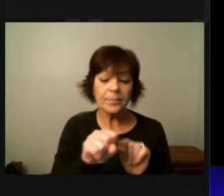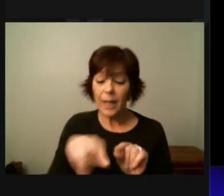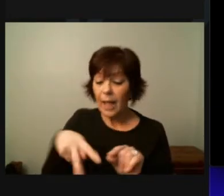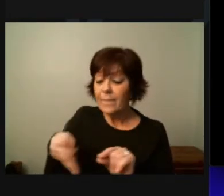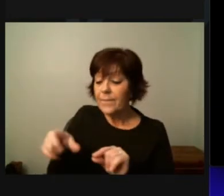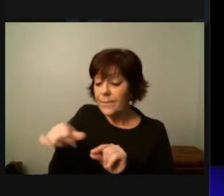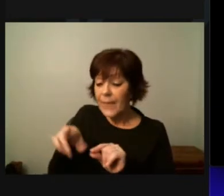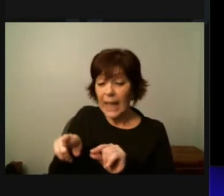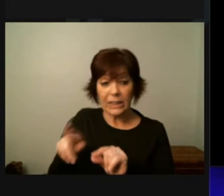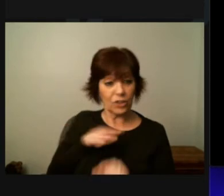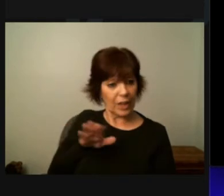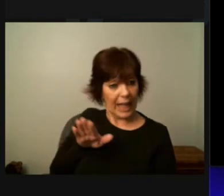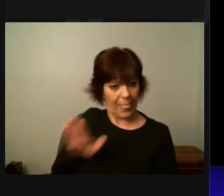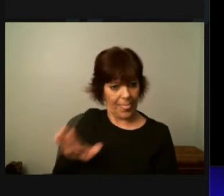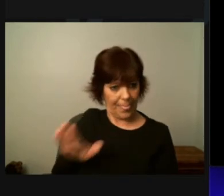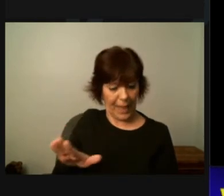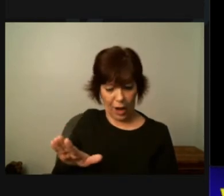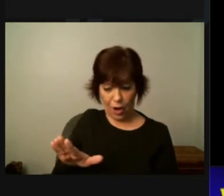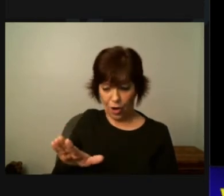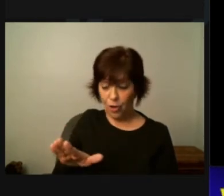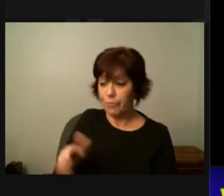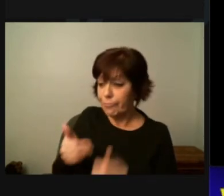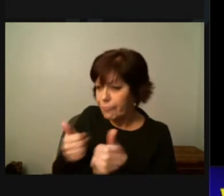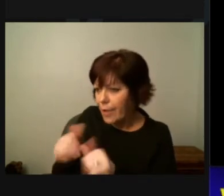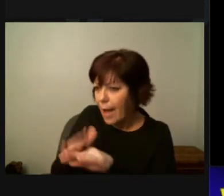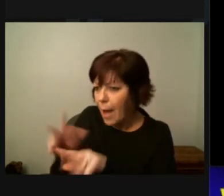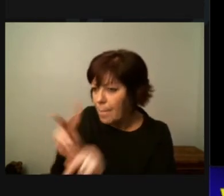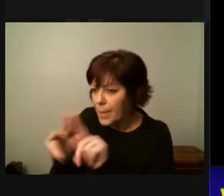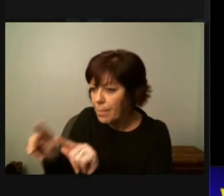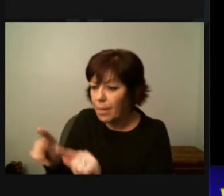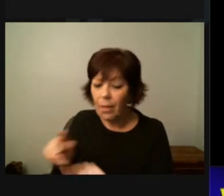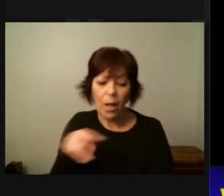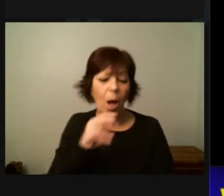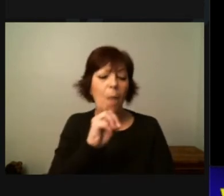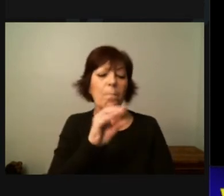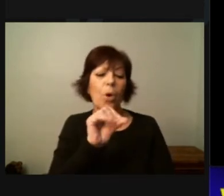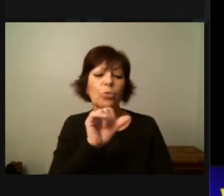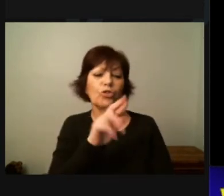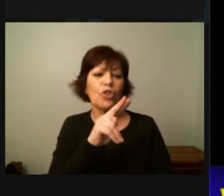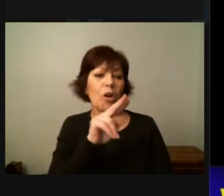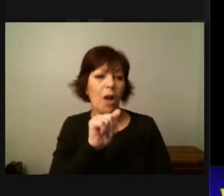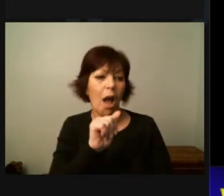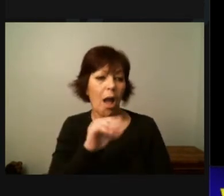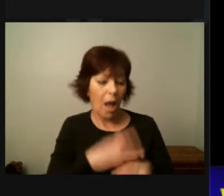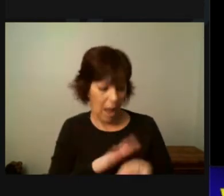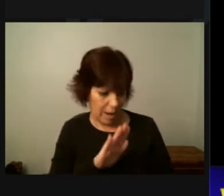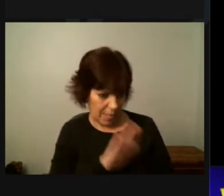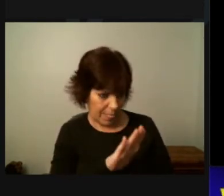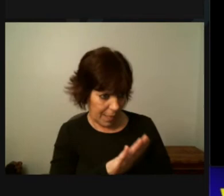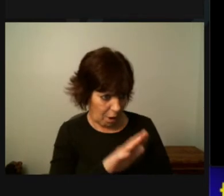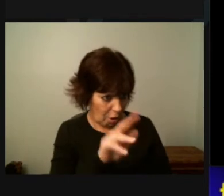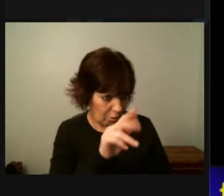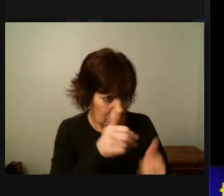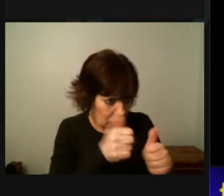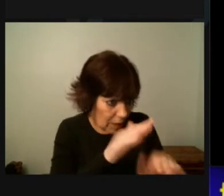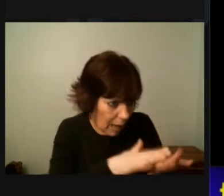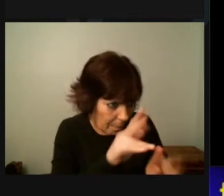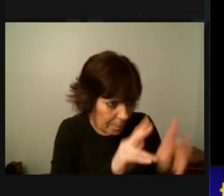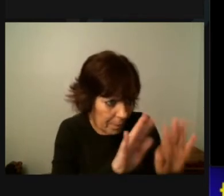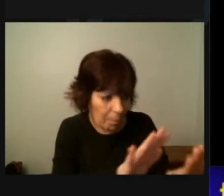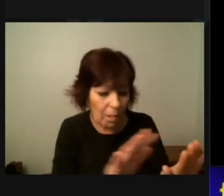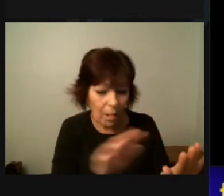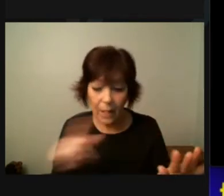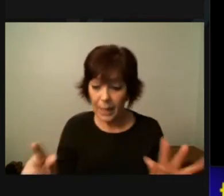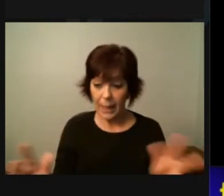clinical trials on their vaccine. Moderna did their own clinical trials on Moderna. There was no